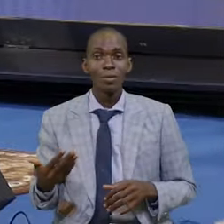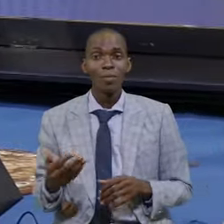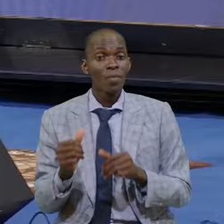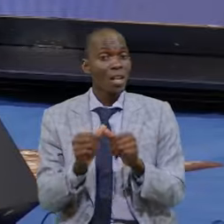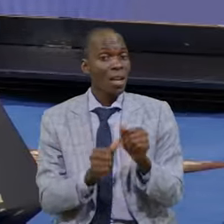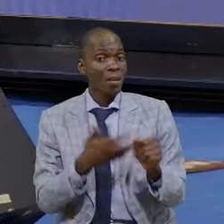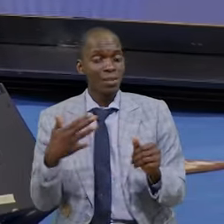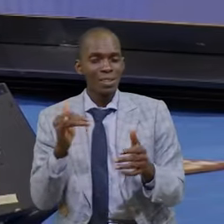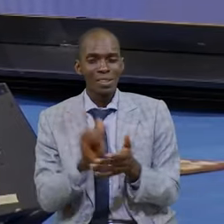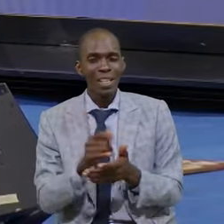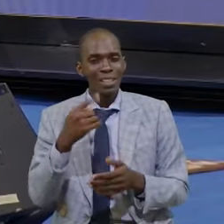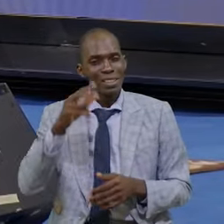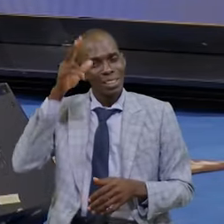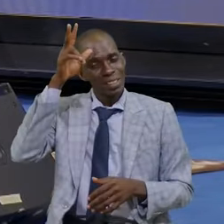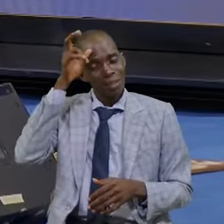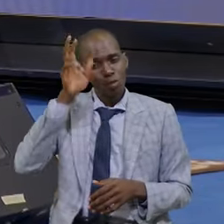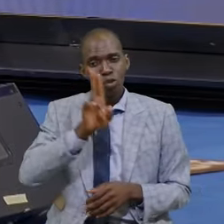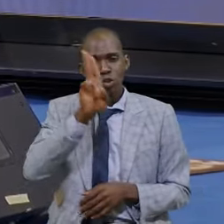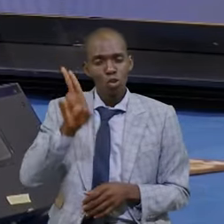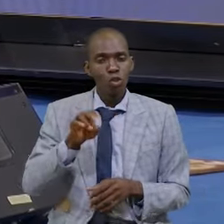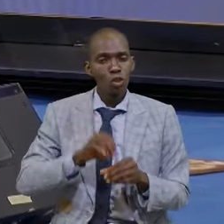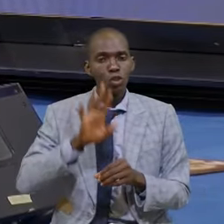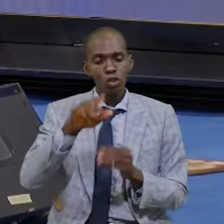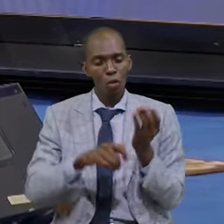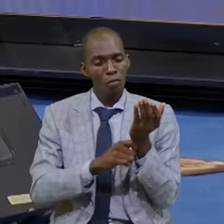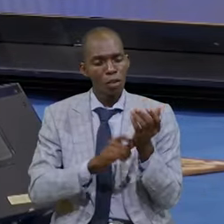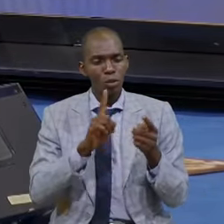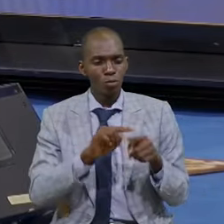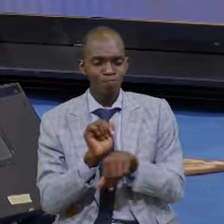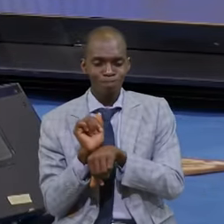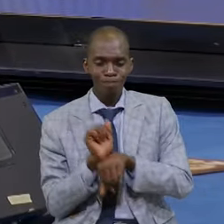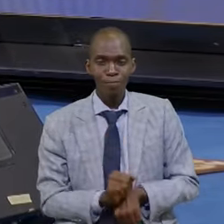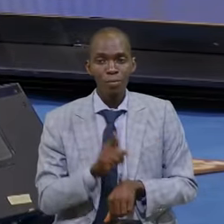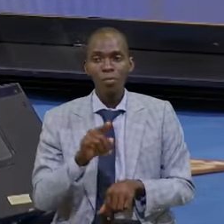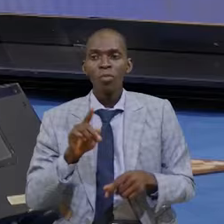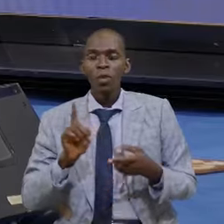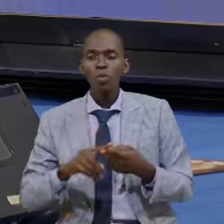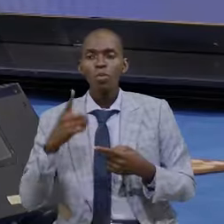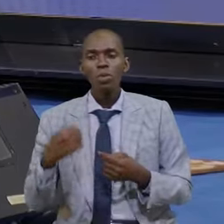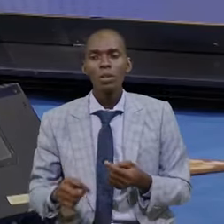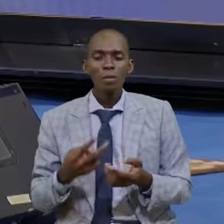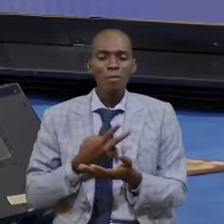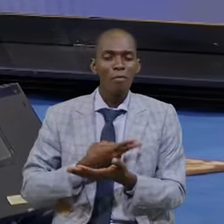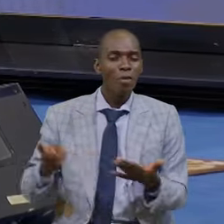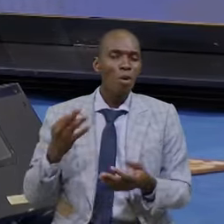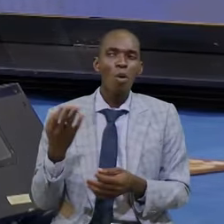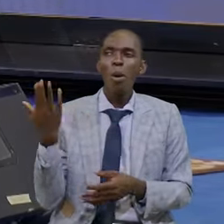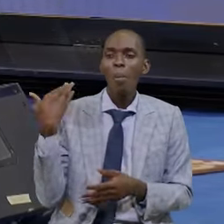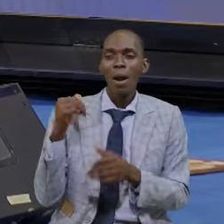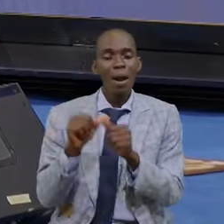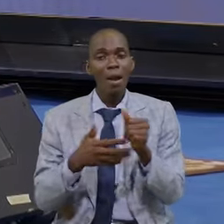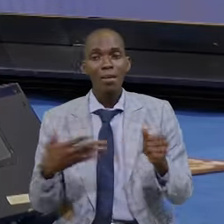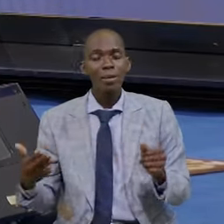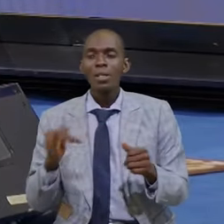devil used in your flesh to tie you to the failure of the past, everything